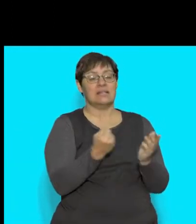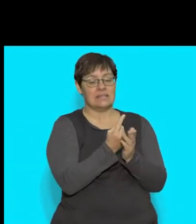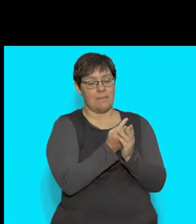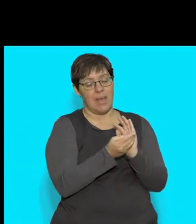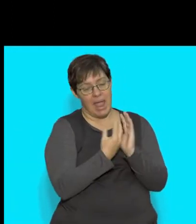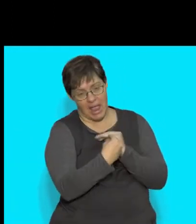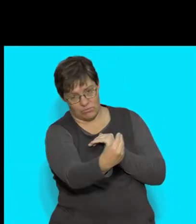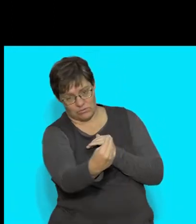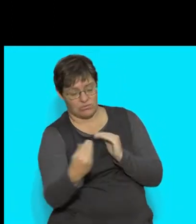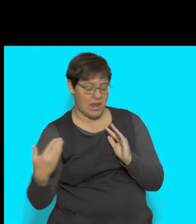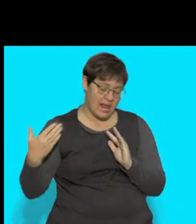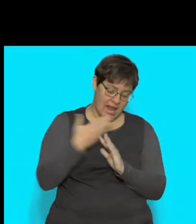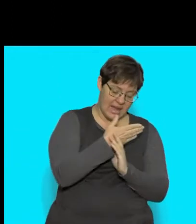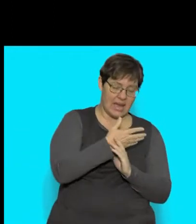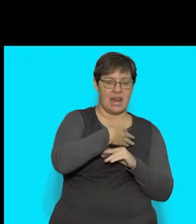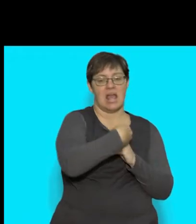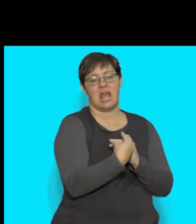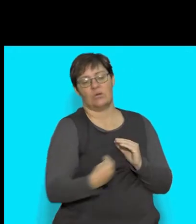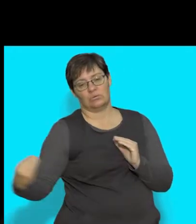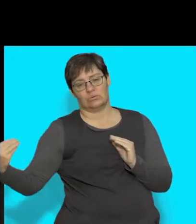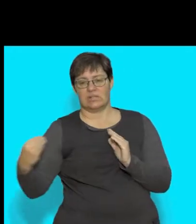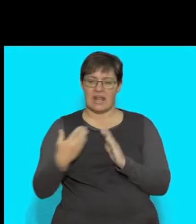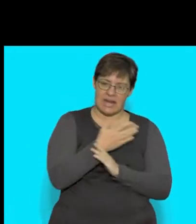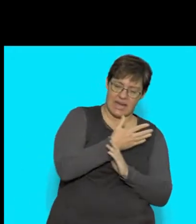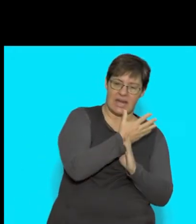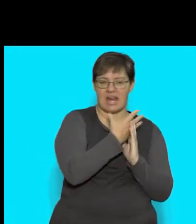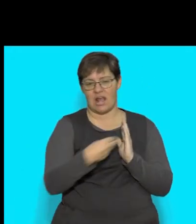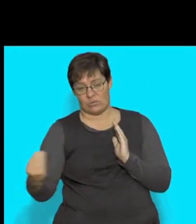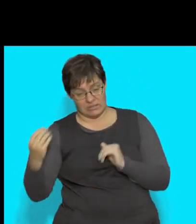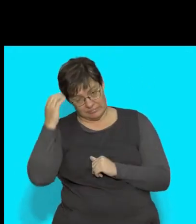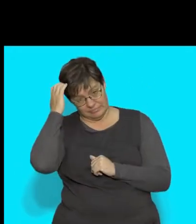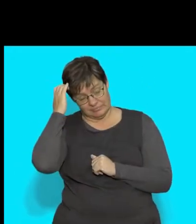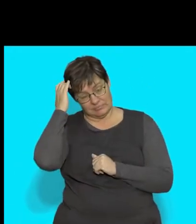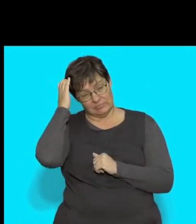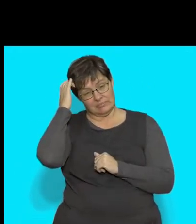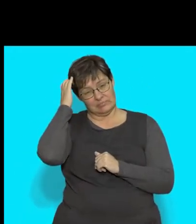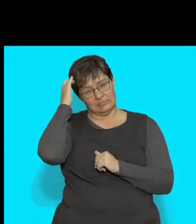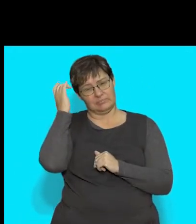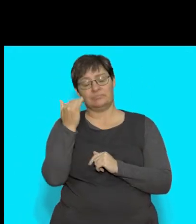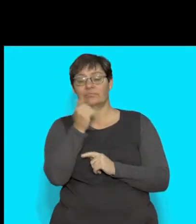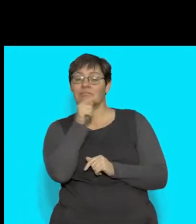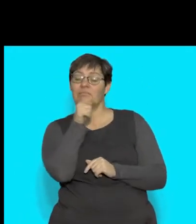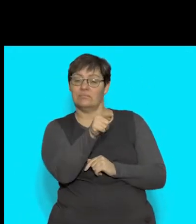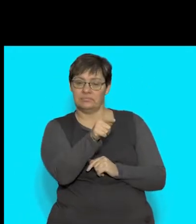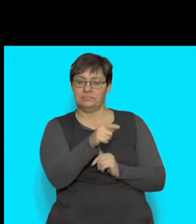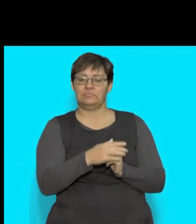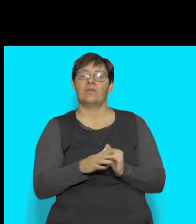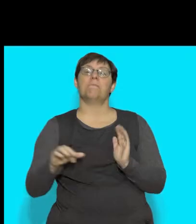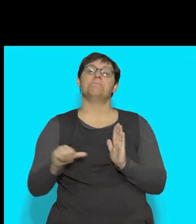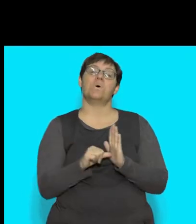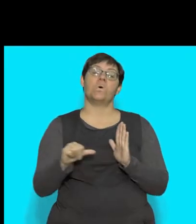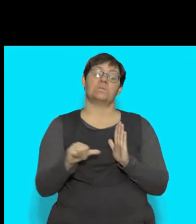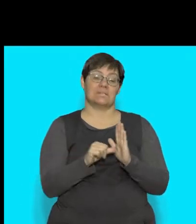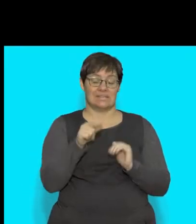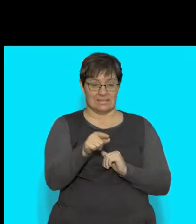Blood comes in, and then we're going to have things moved out. Then, very importantly, we looked at